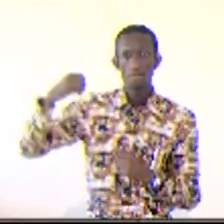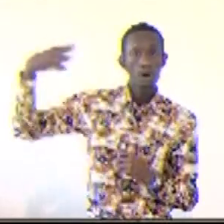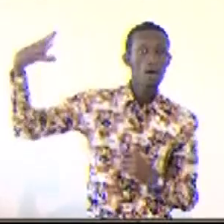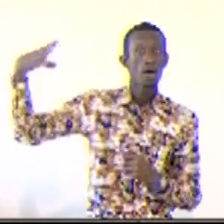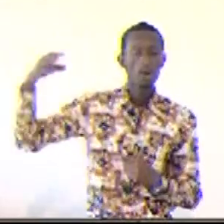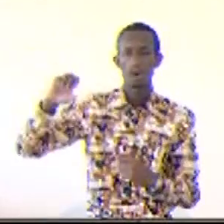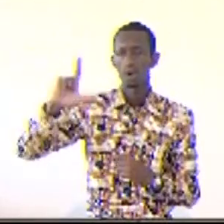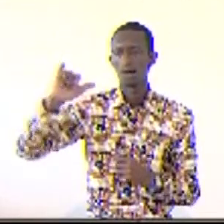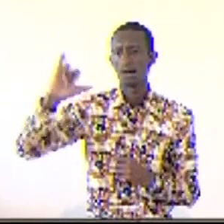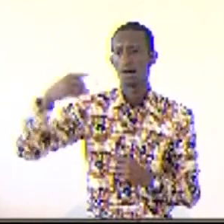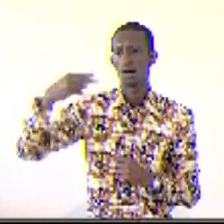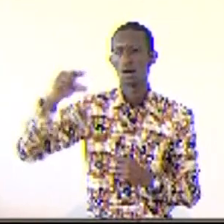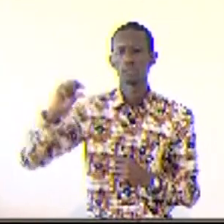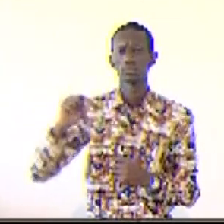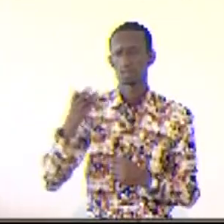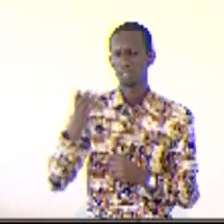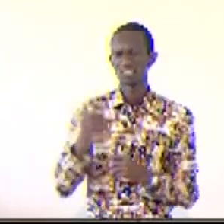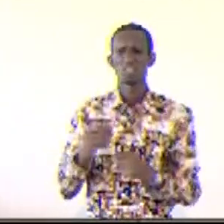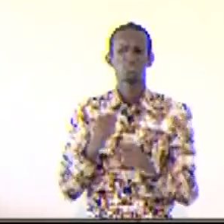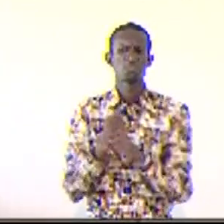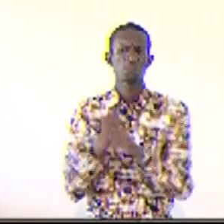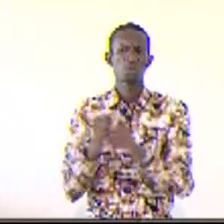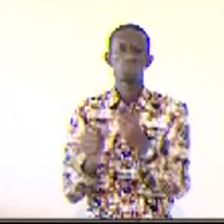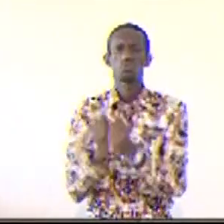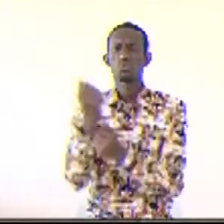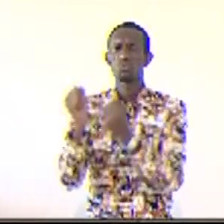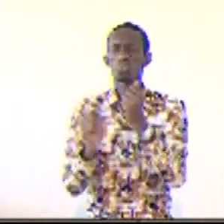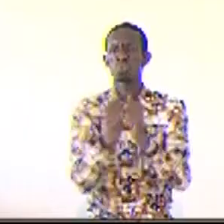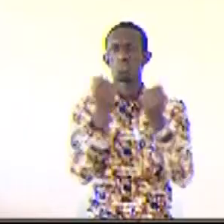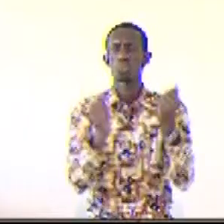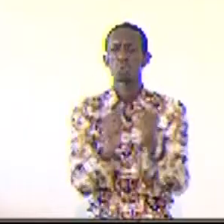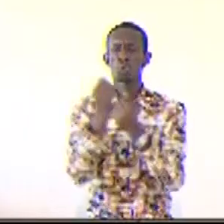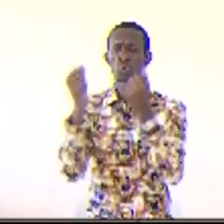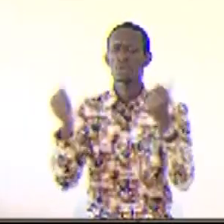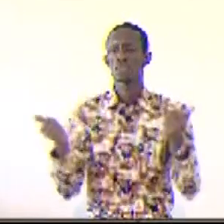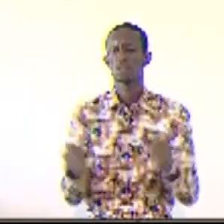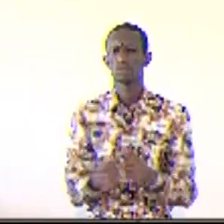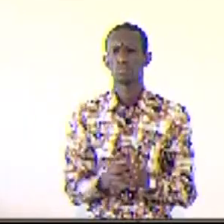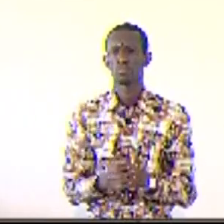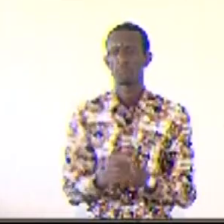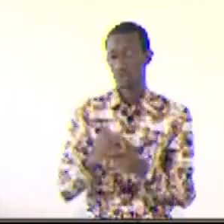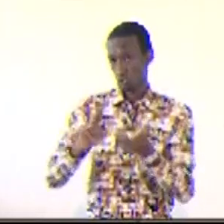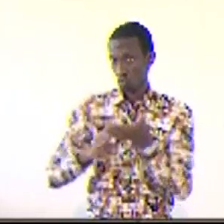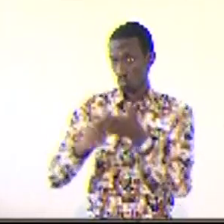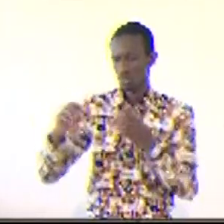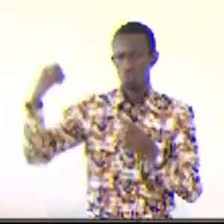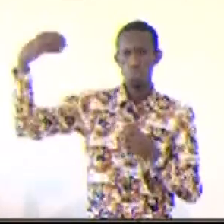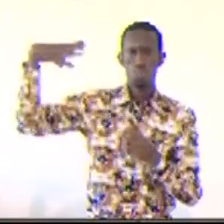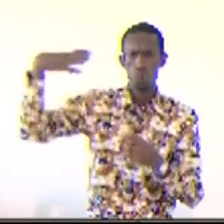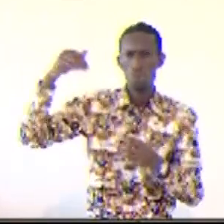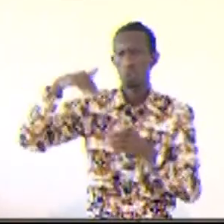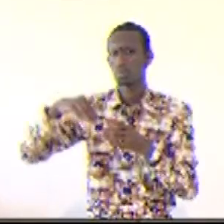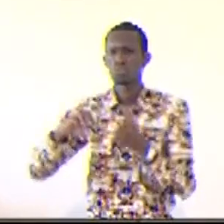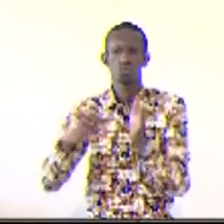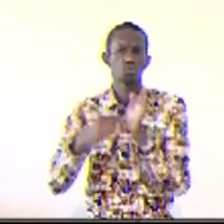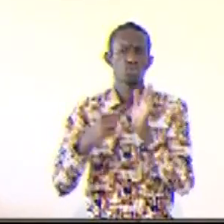reactions that will take place, and they use light as a catalyst. In photography, where there